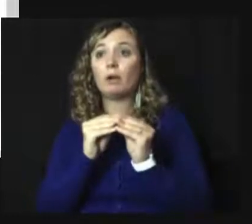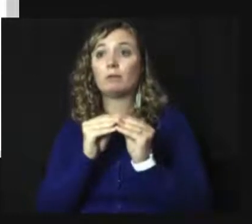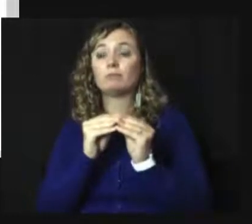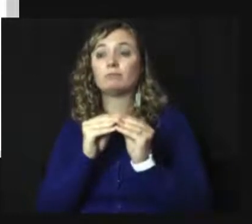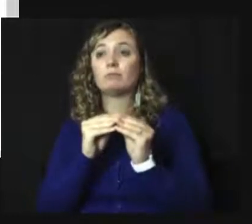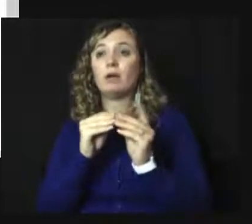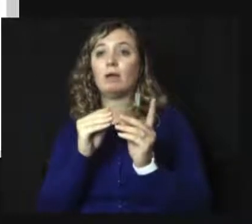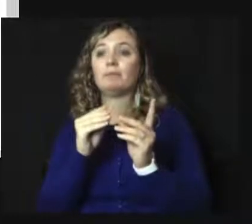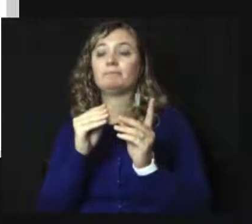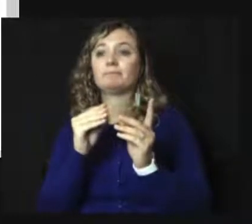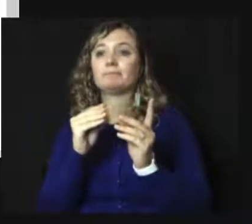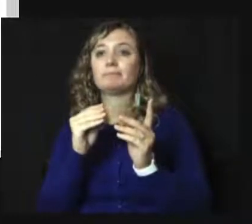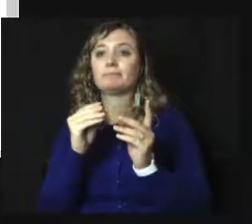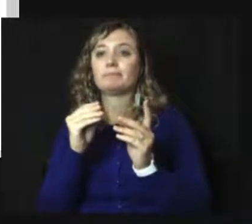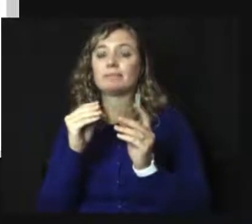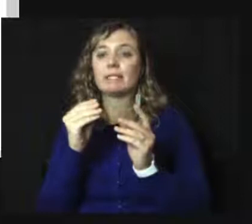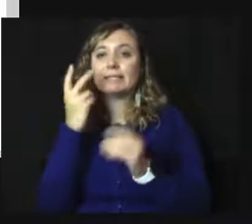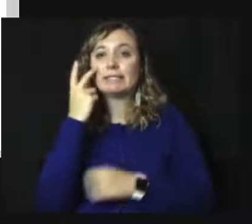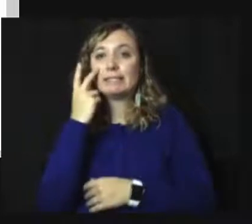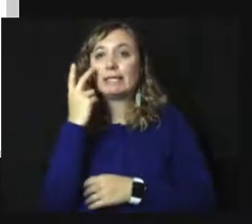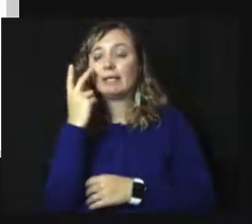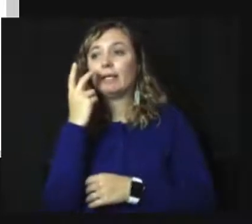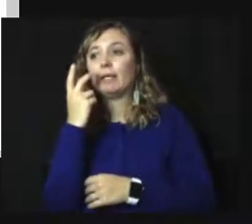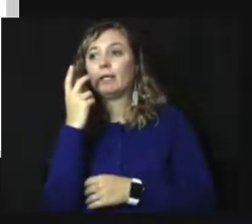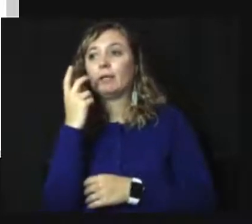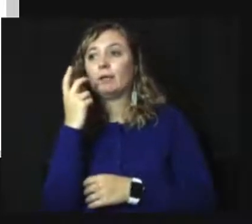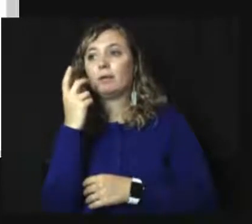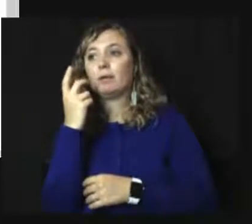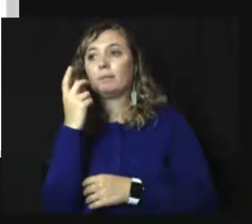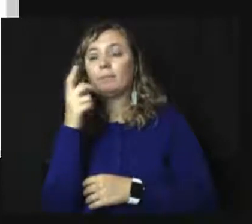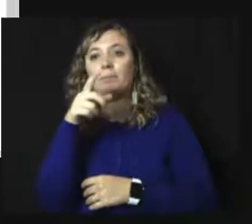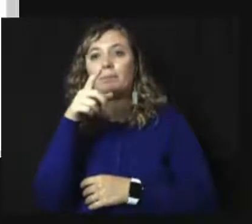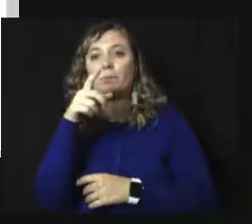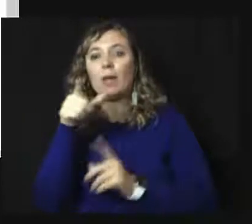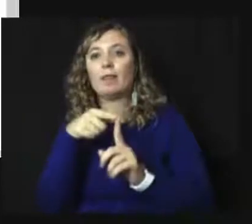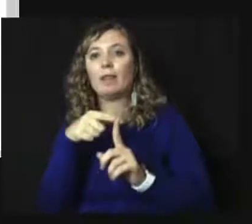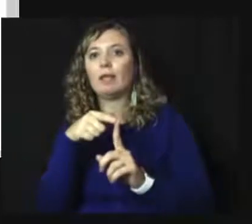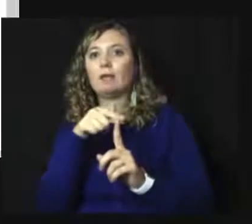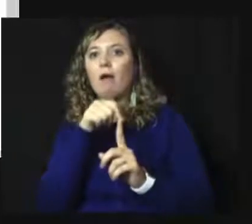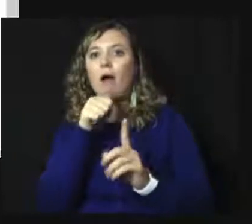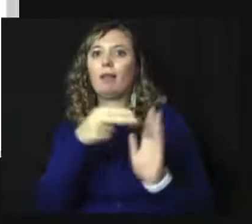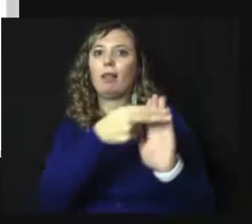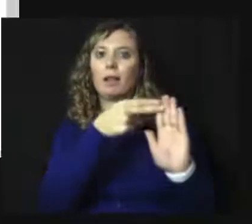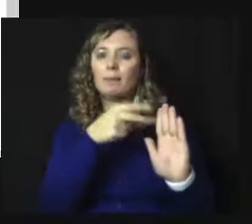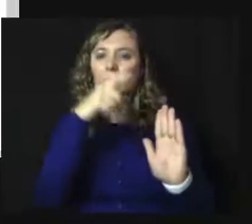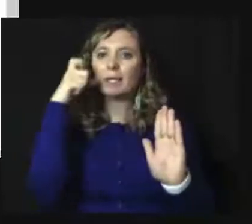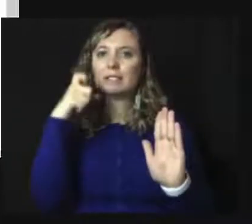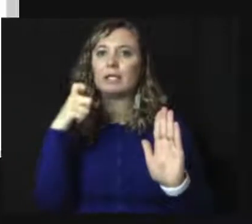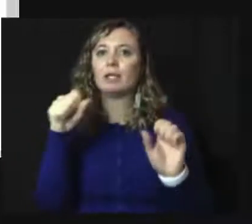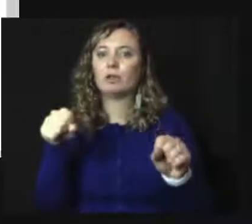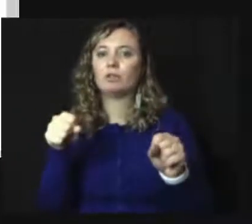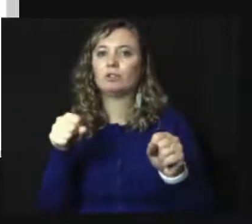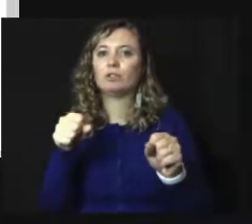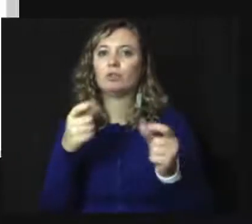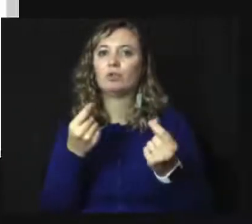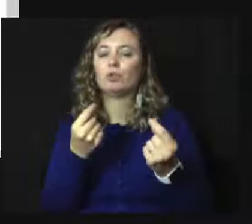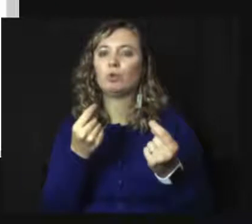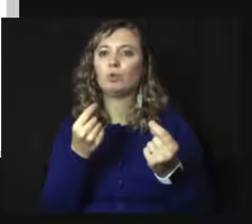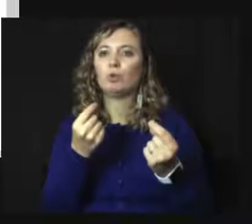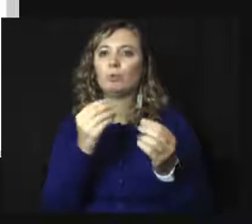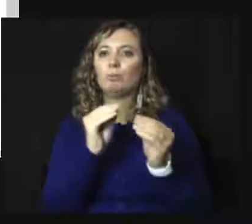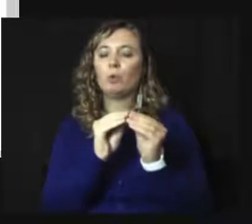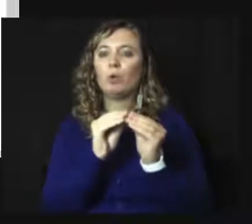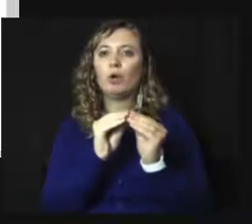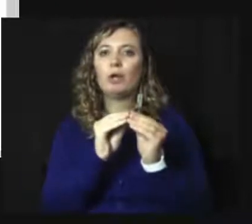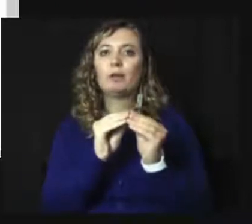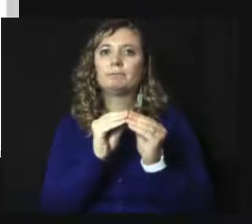autistic because they are given license to be more organic and more nuanced characters. They're not usually like